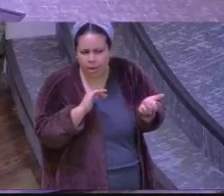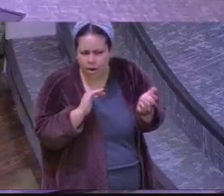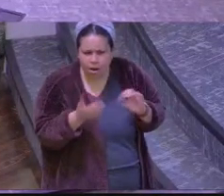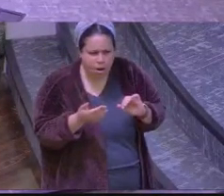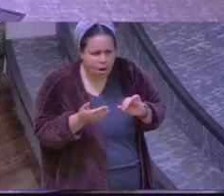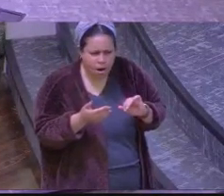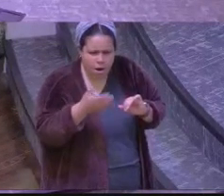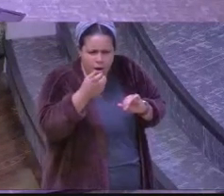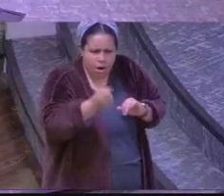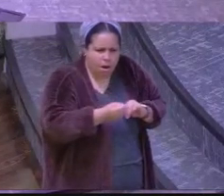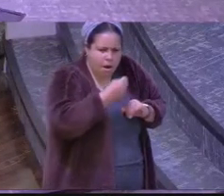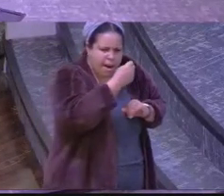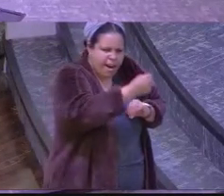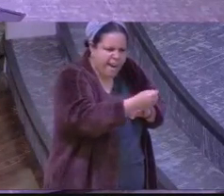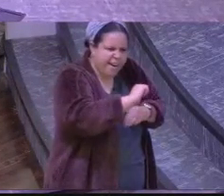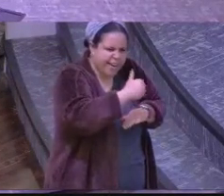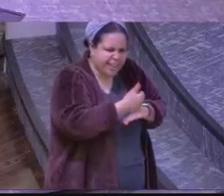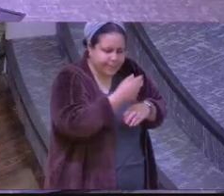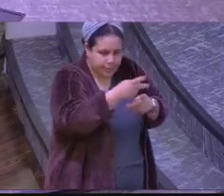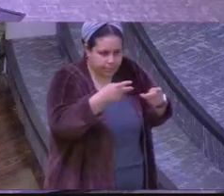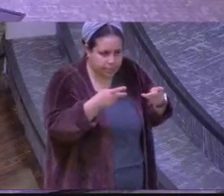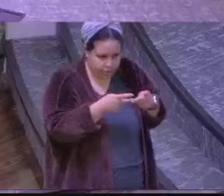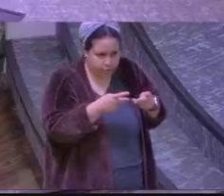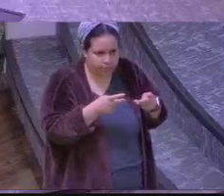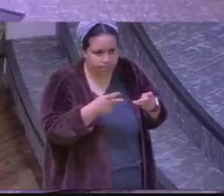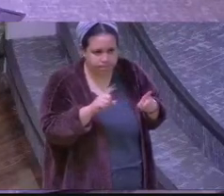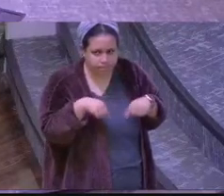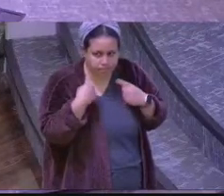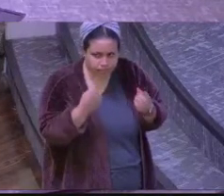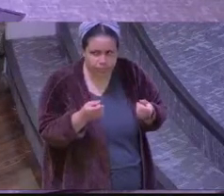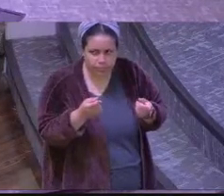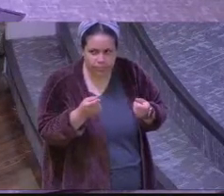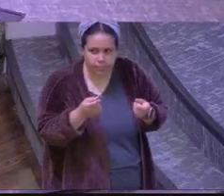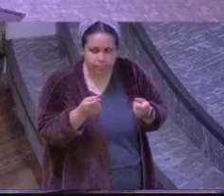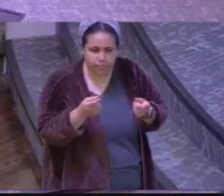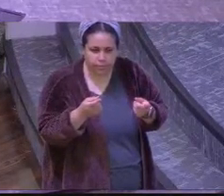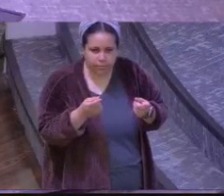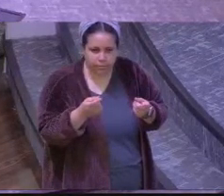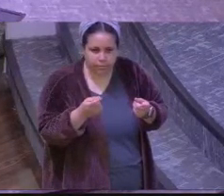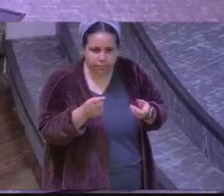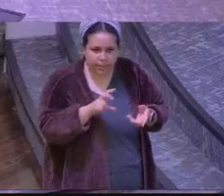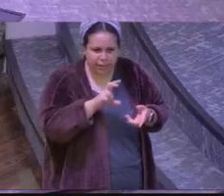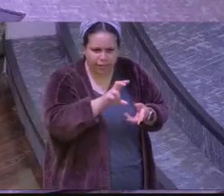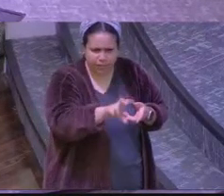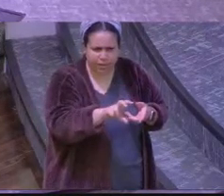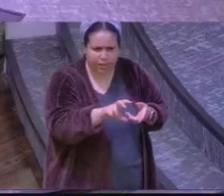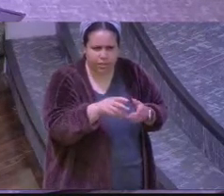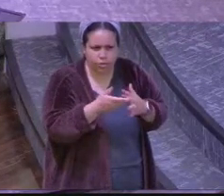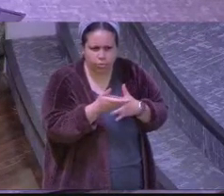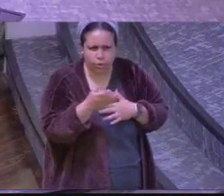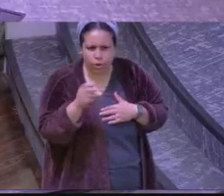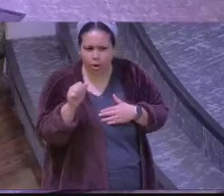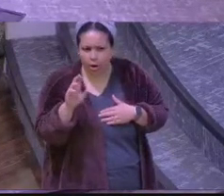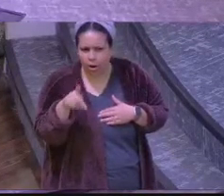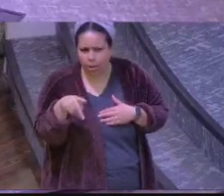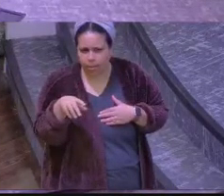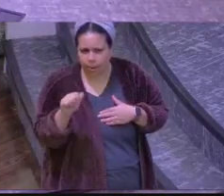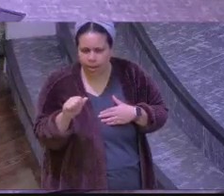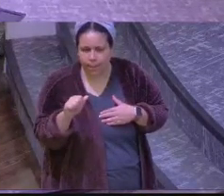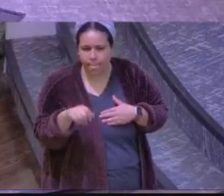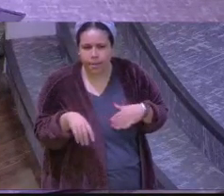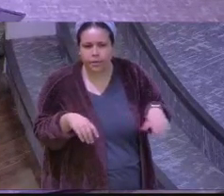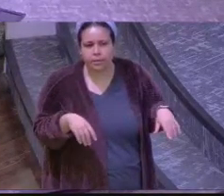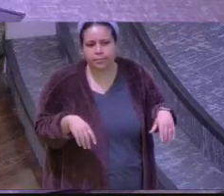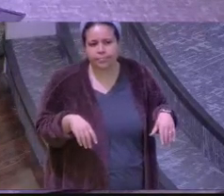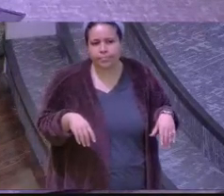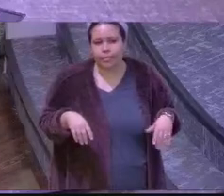already embedded, since they were, I think you mentioned they were funded by ARPA, right? I think at the middle